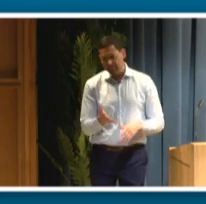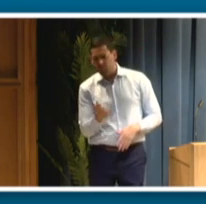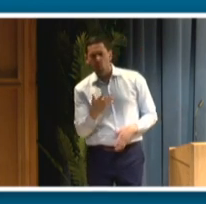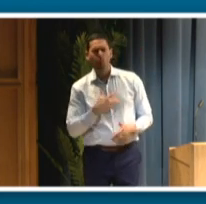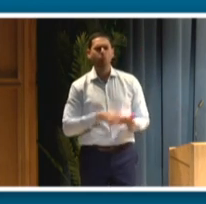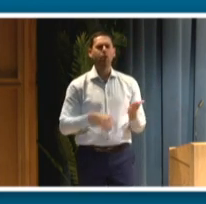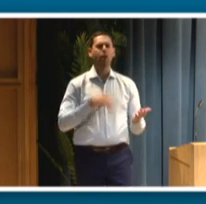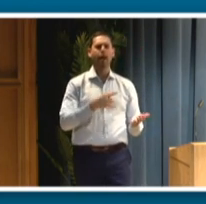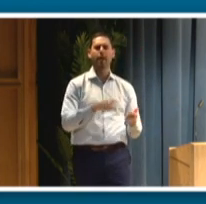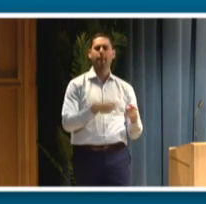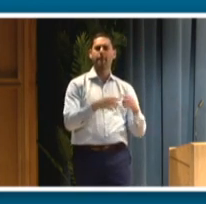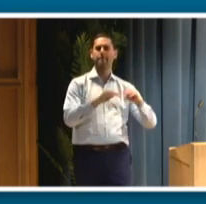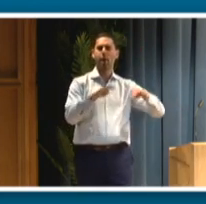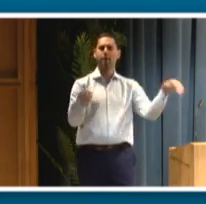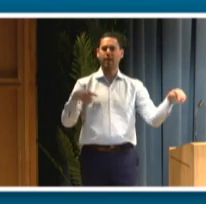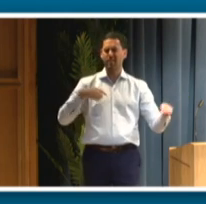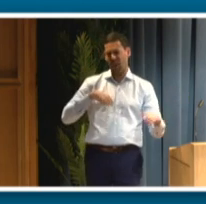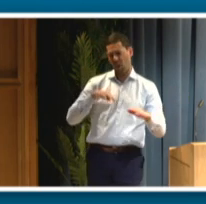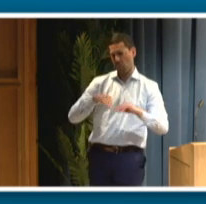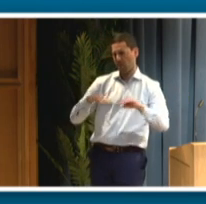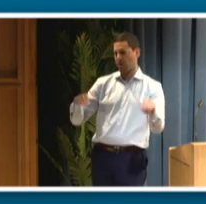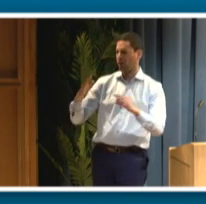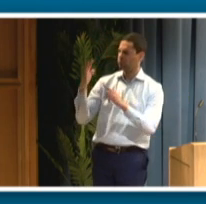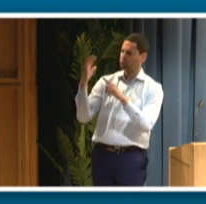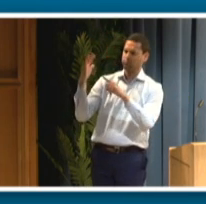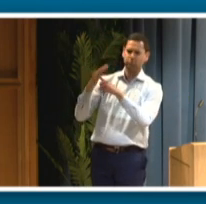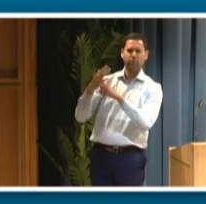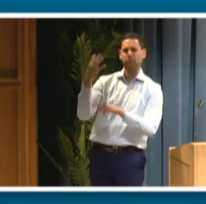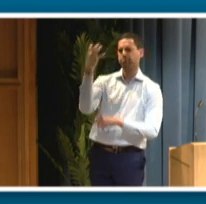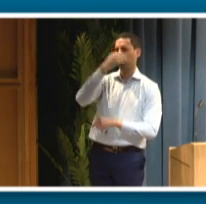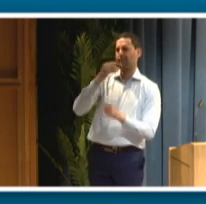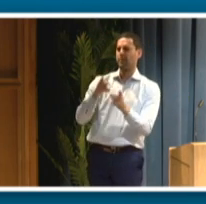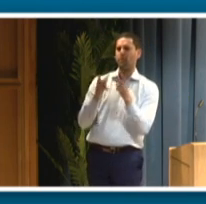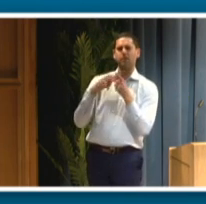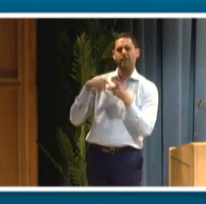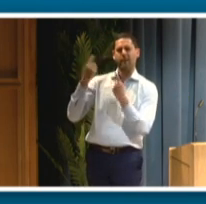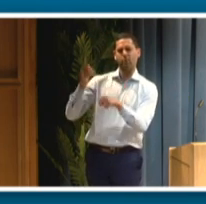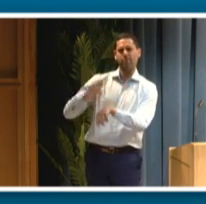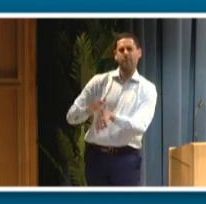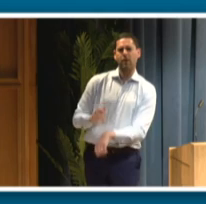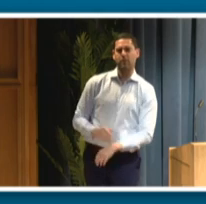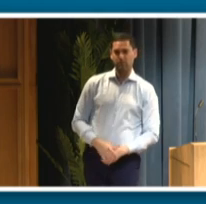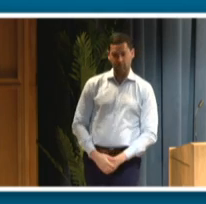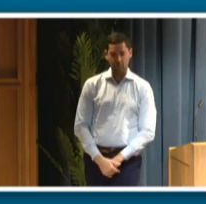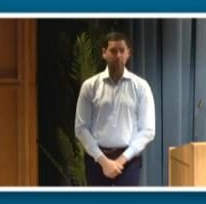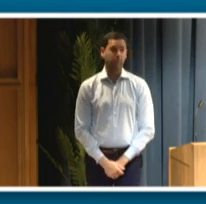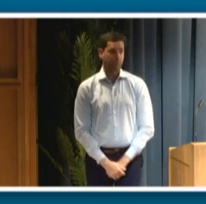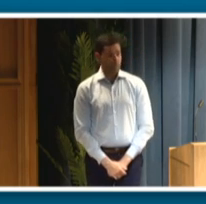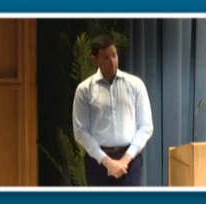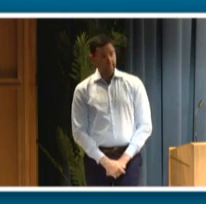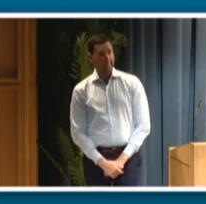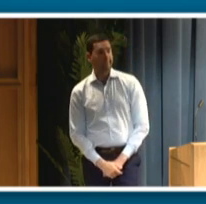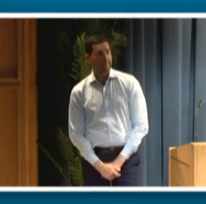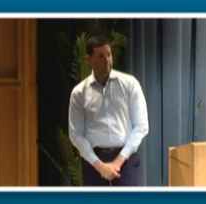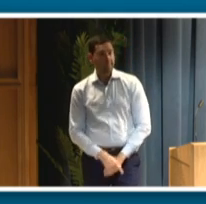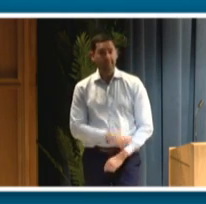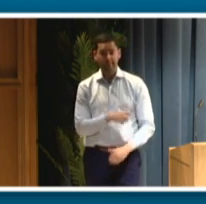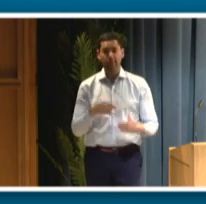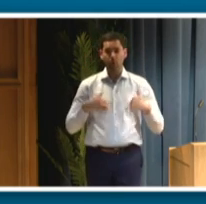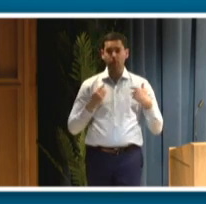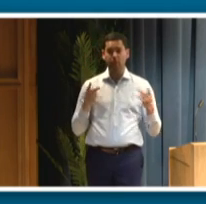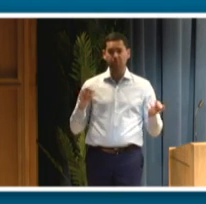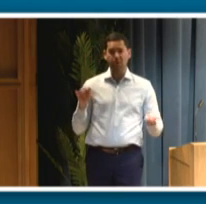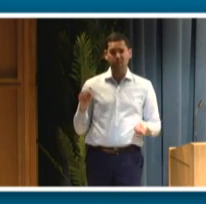say, man, Montana is the most beautiful place I've ever been. Mm. And 900 young people are like, yeah, it